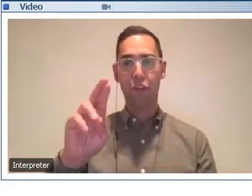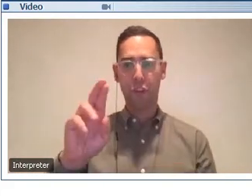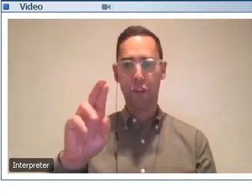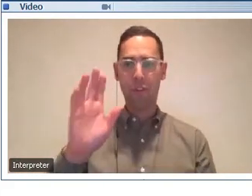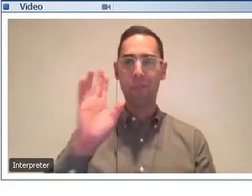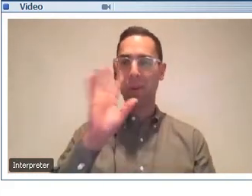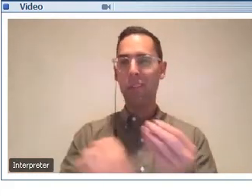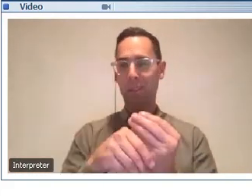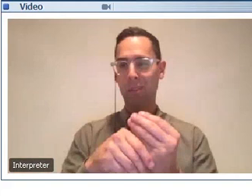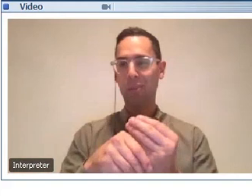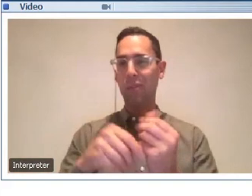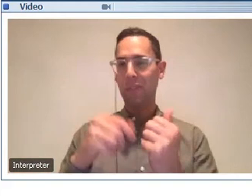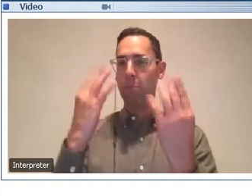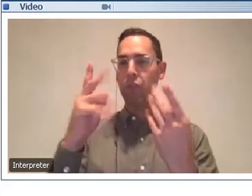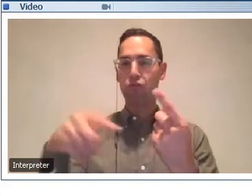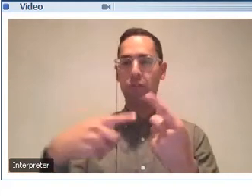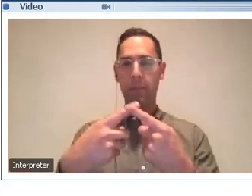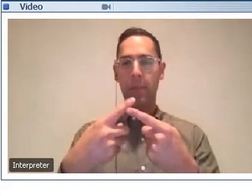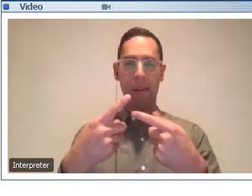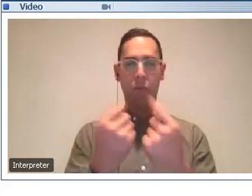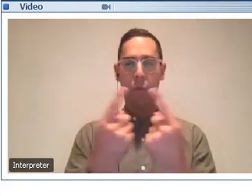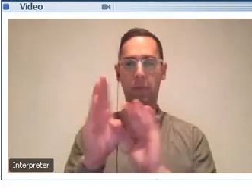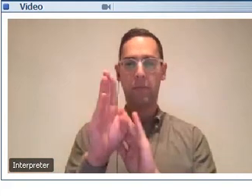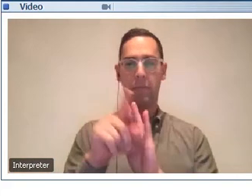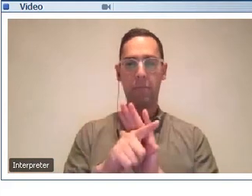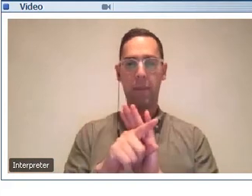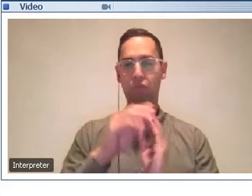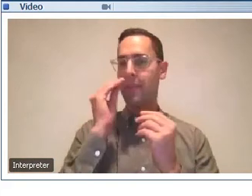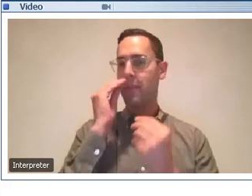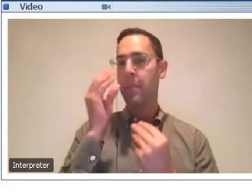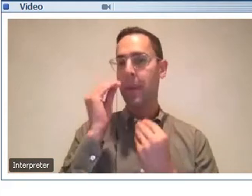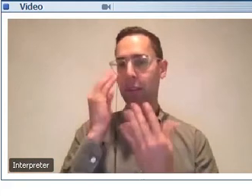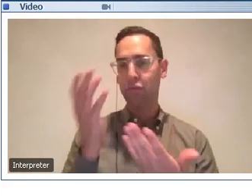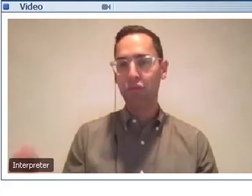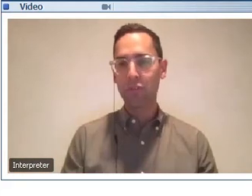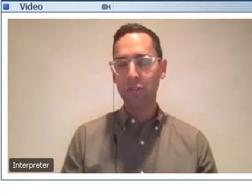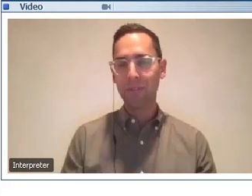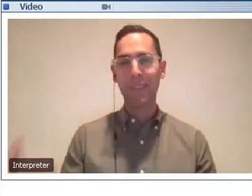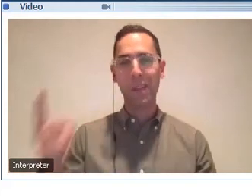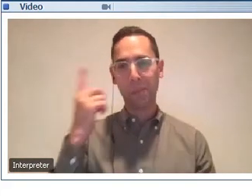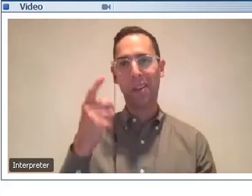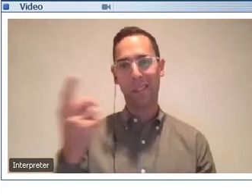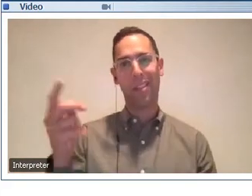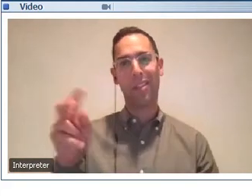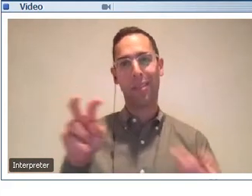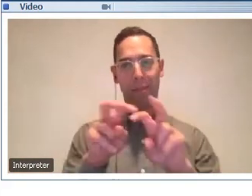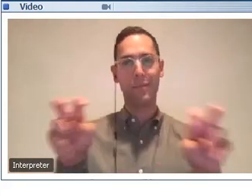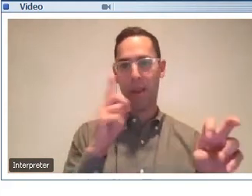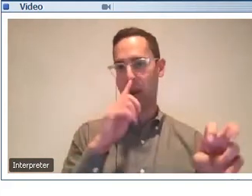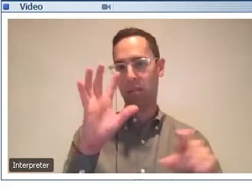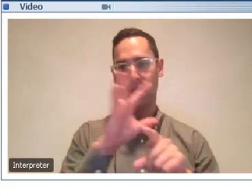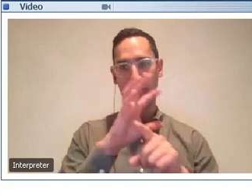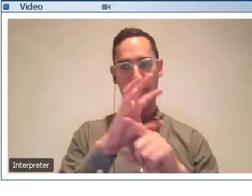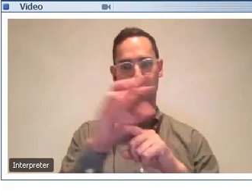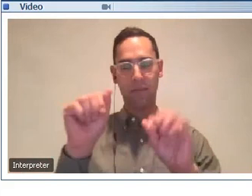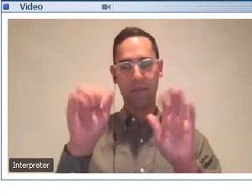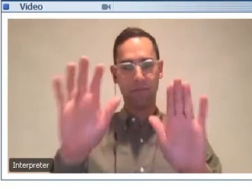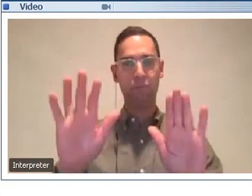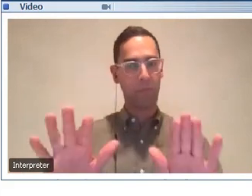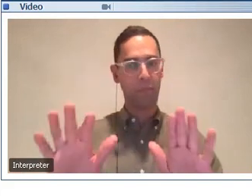everyone's background, because this is really an incredibly impressive and experienced panel. This webinar has been recorded and it will